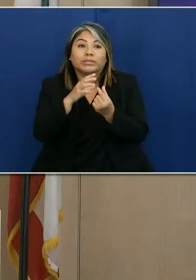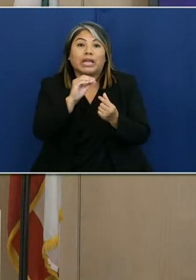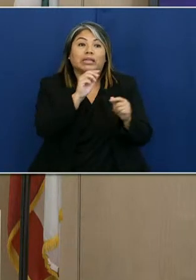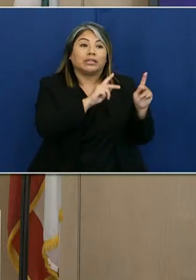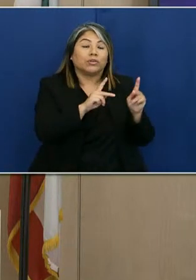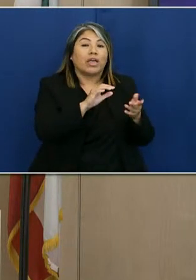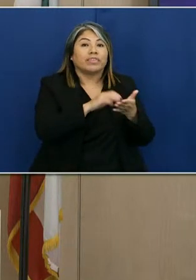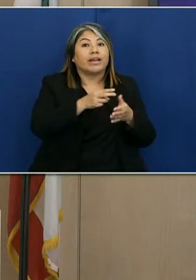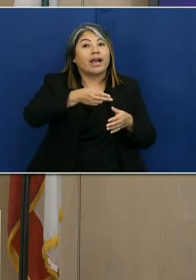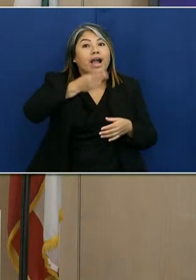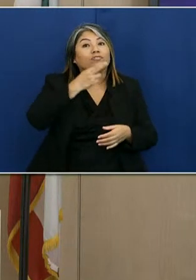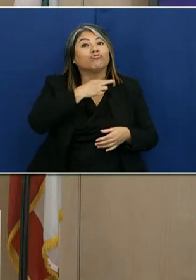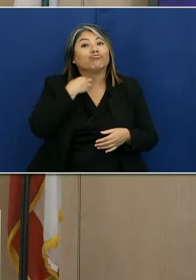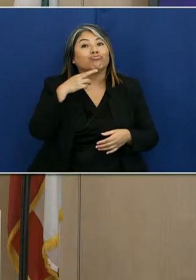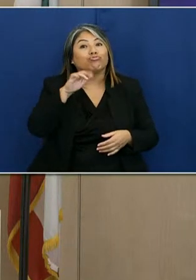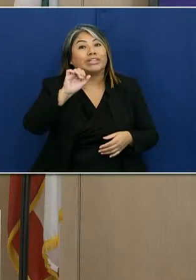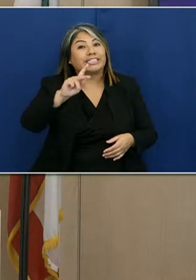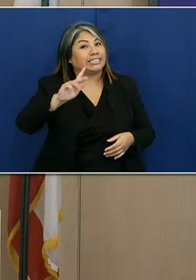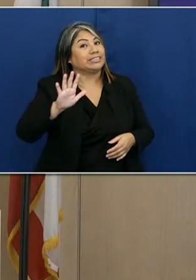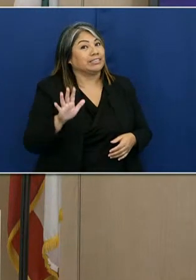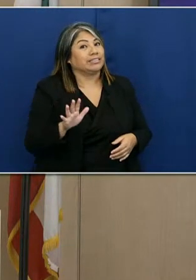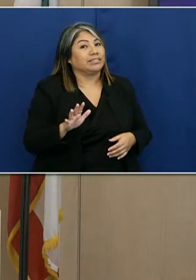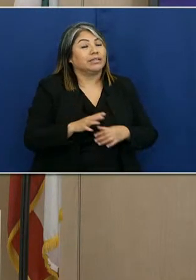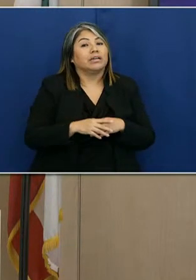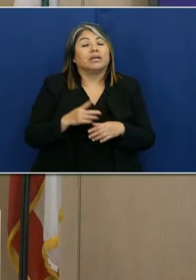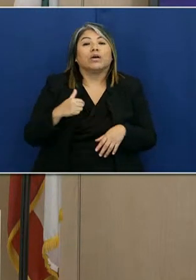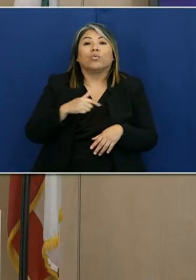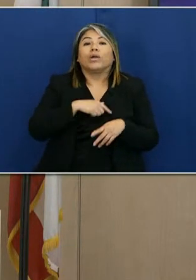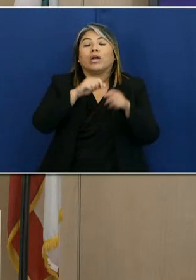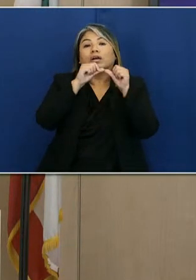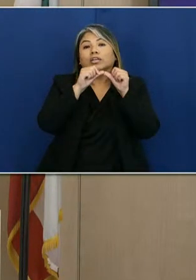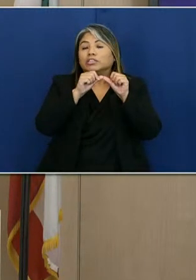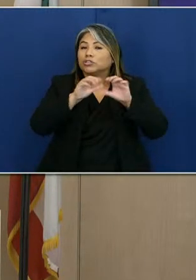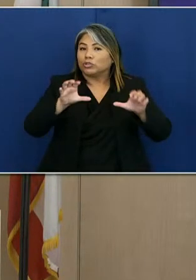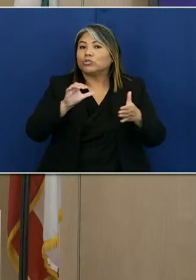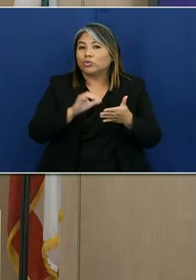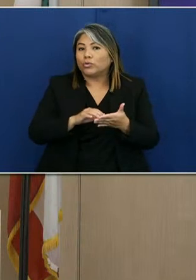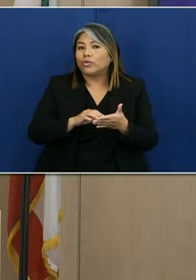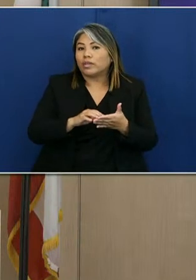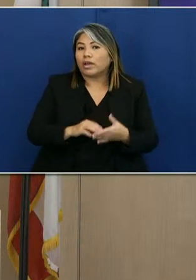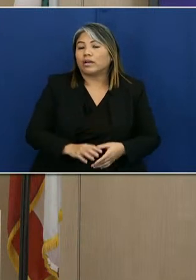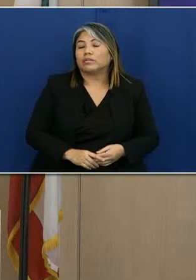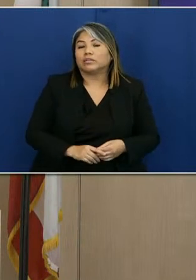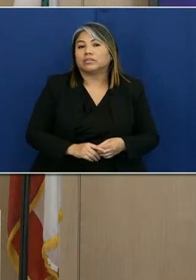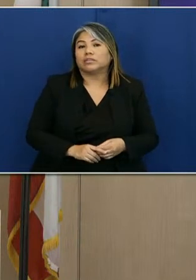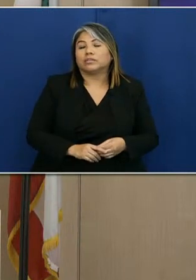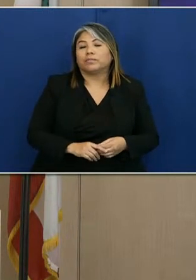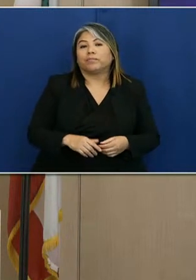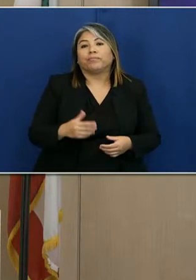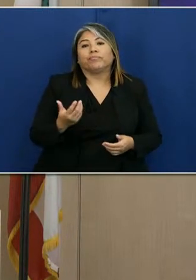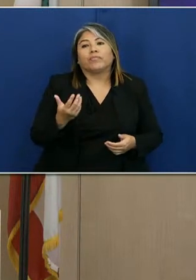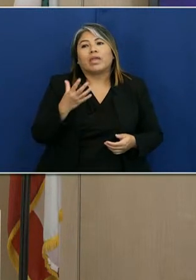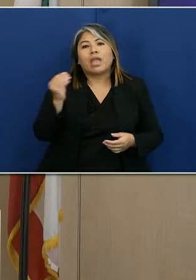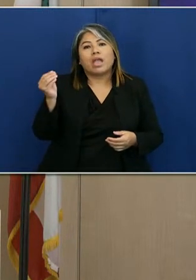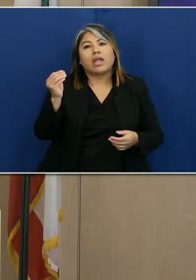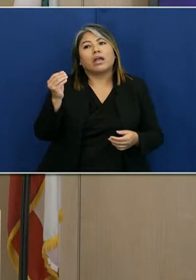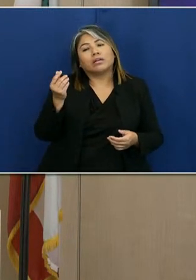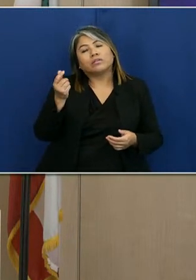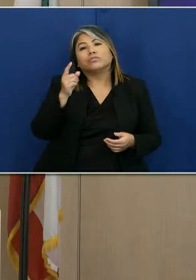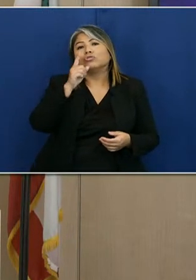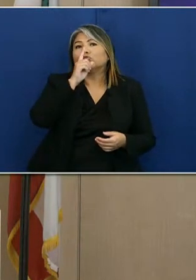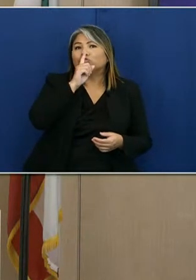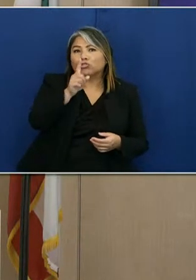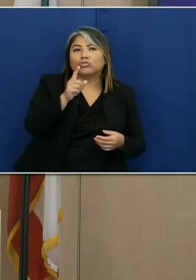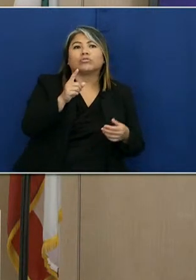individuals that are at highest risk. And we are continuing to do that. And there certainly is more room